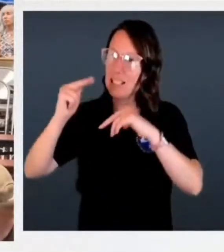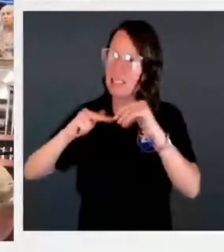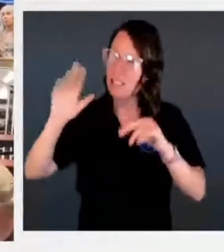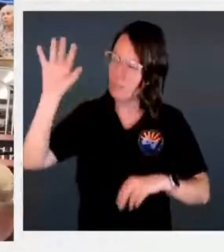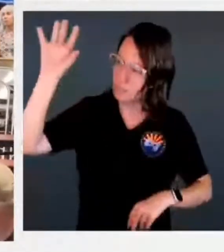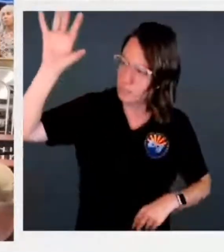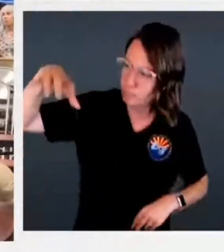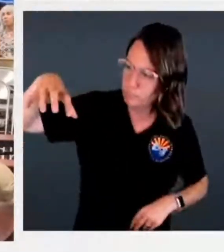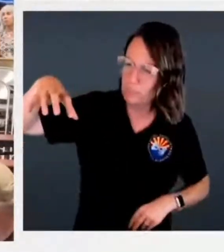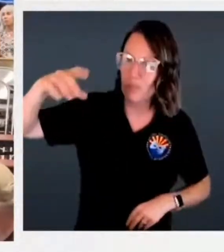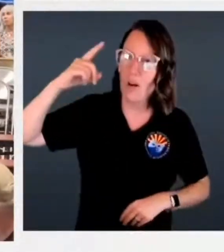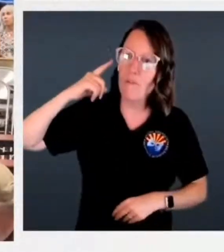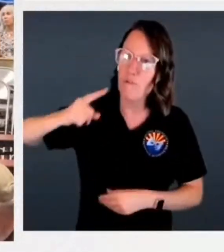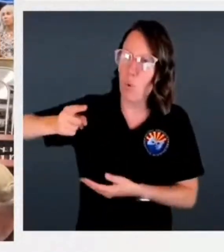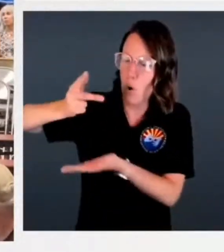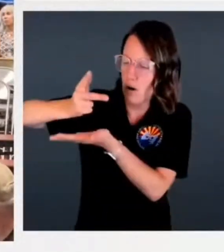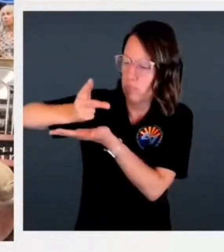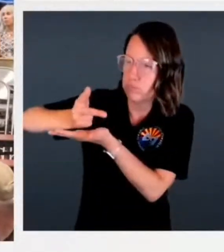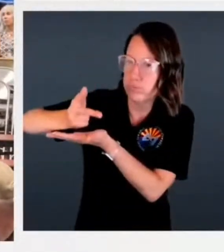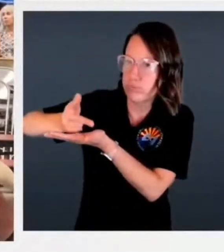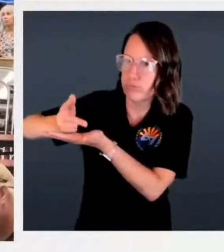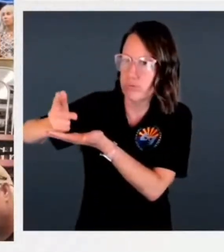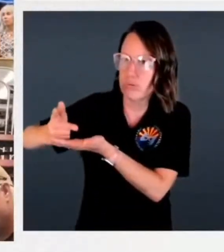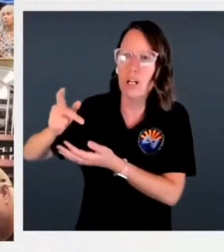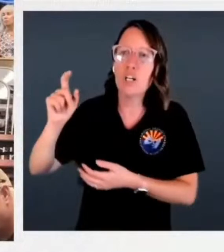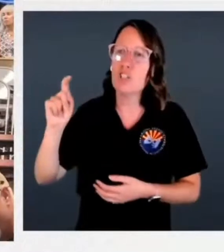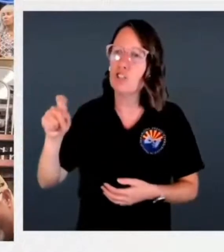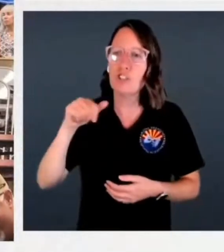be protracted like it is.